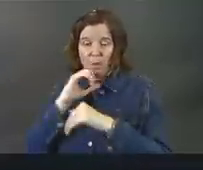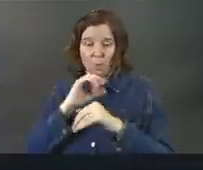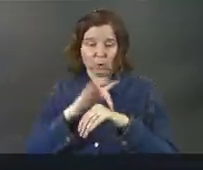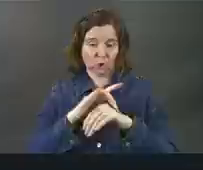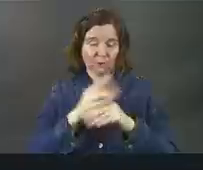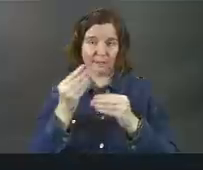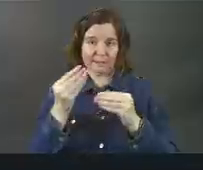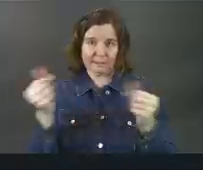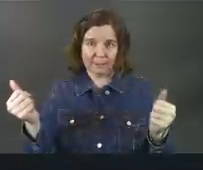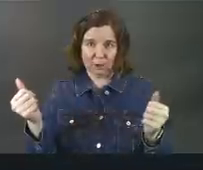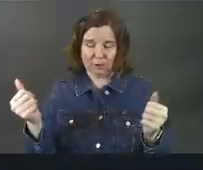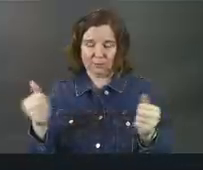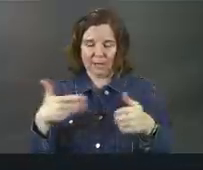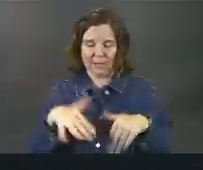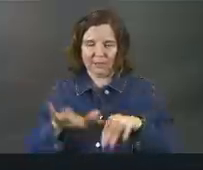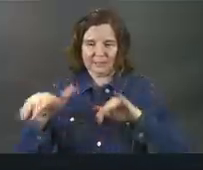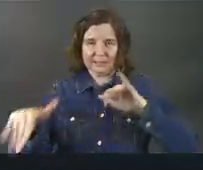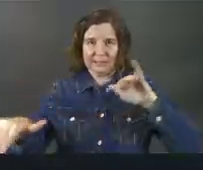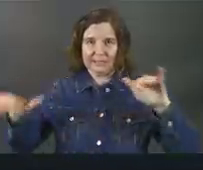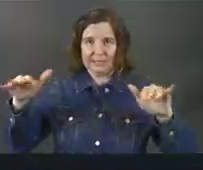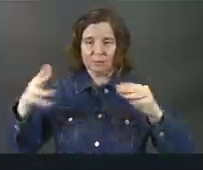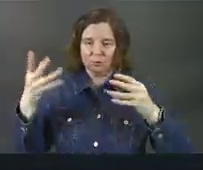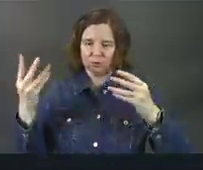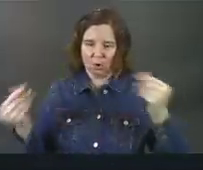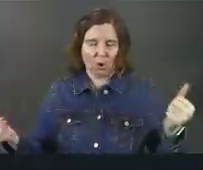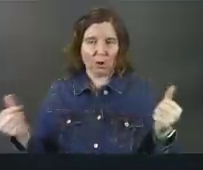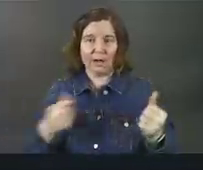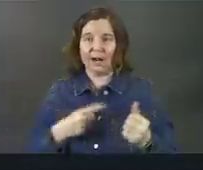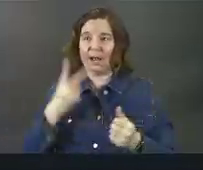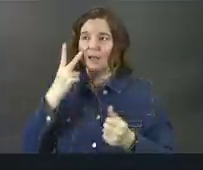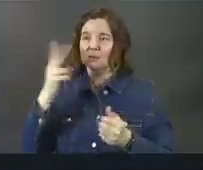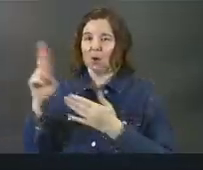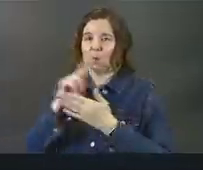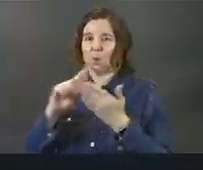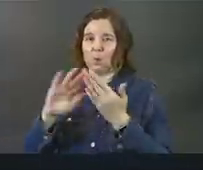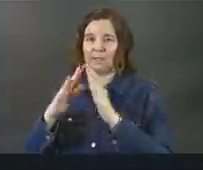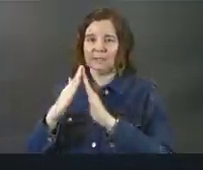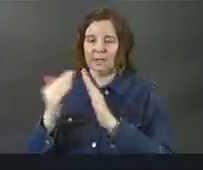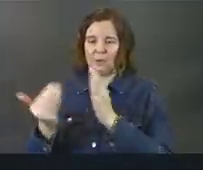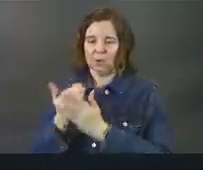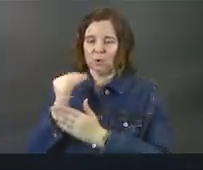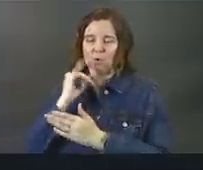had disappeared, and the sea was also gone. And I saw the holy city, the new Jerusalem,